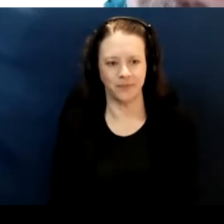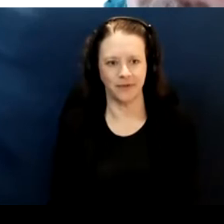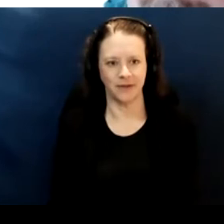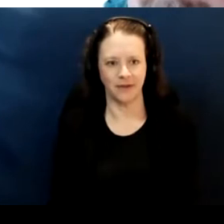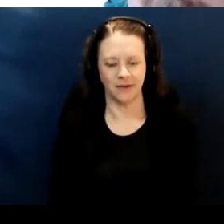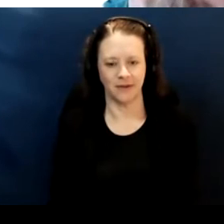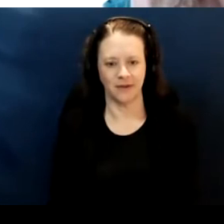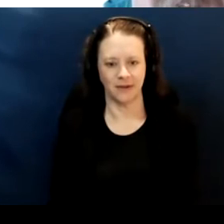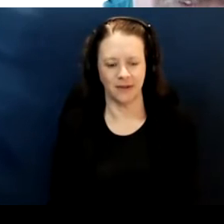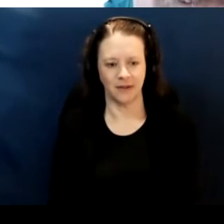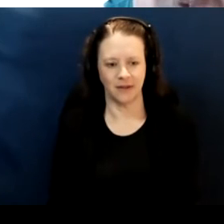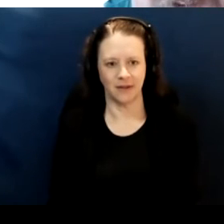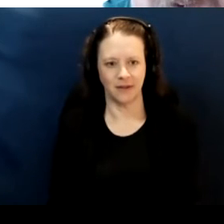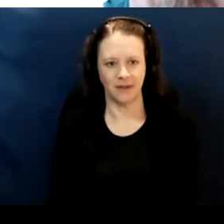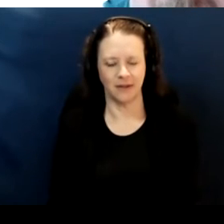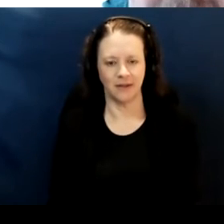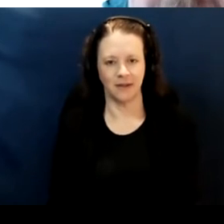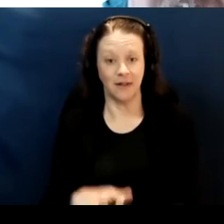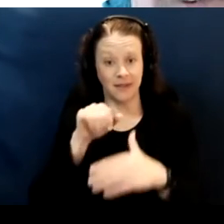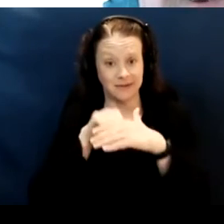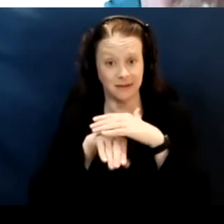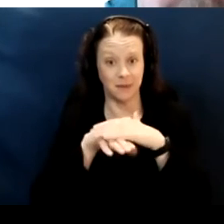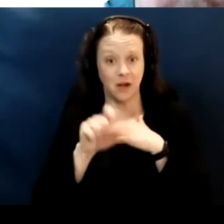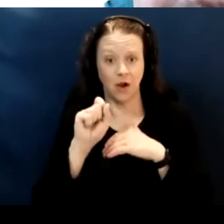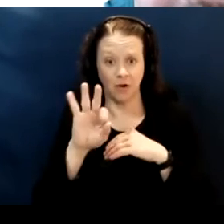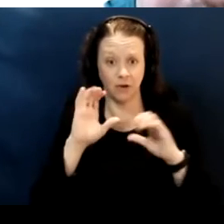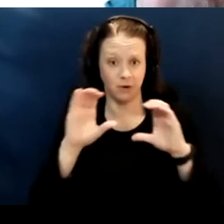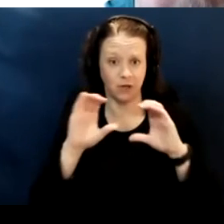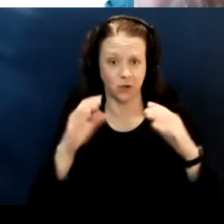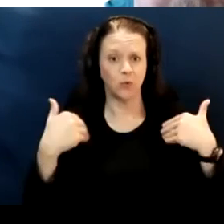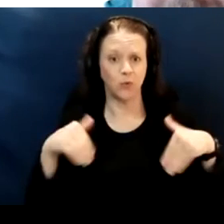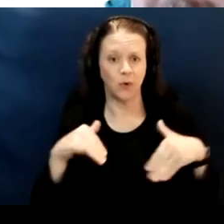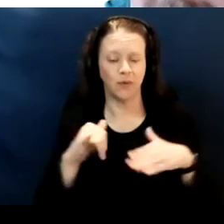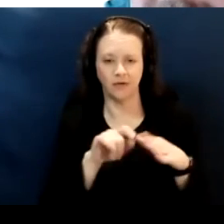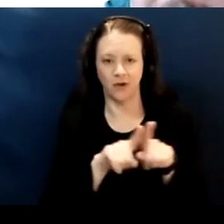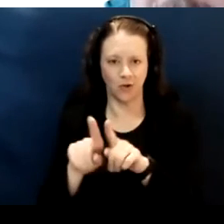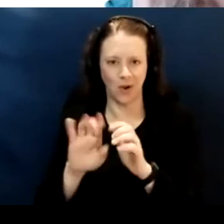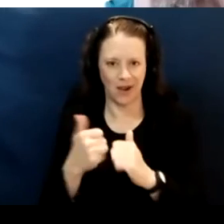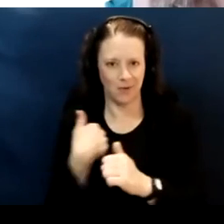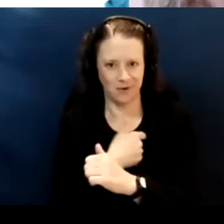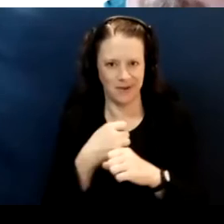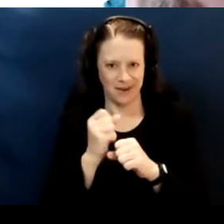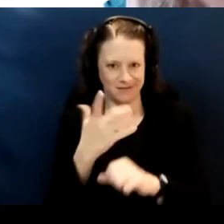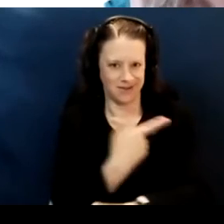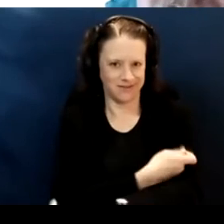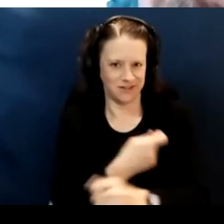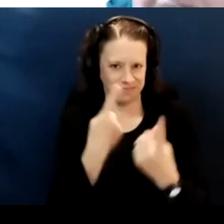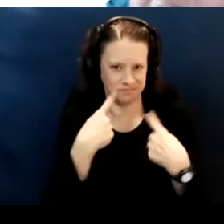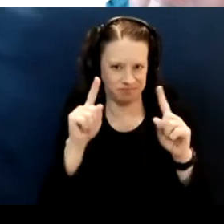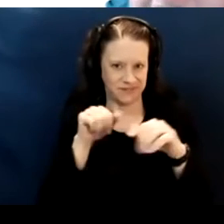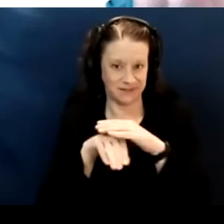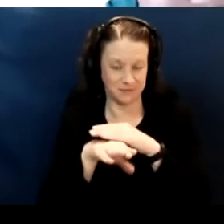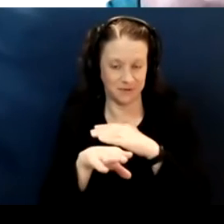Accessibility is, the accessibility of communication is also how we make the vaccination accessible. You're absolutely right. Mm-hmm.